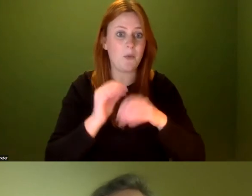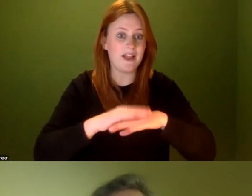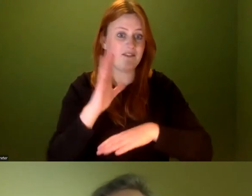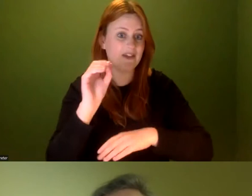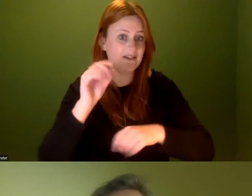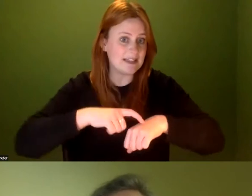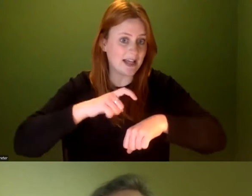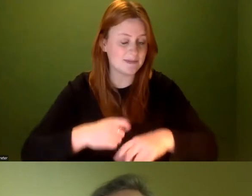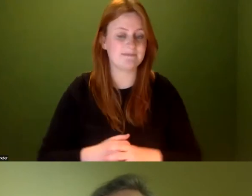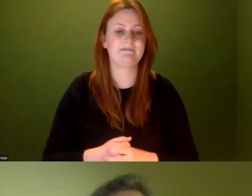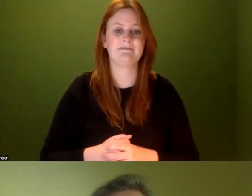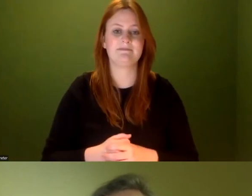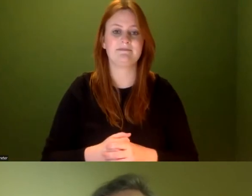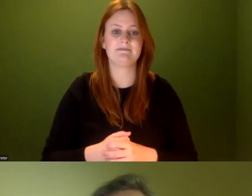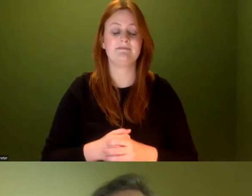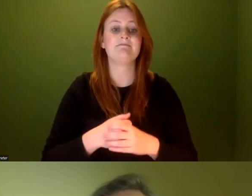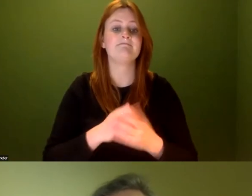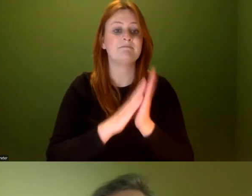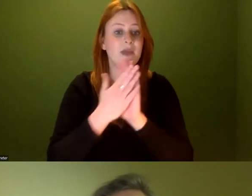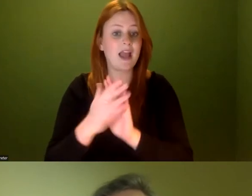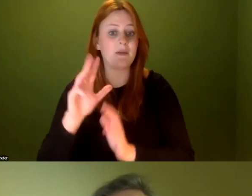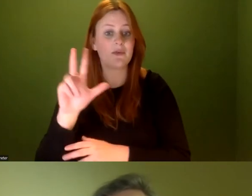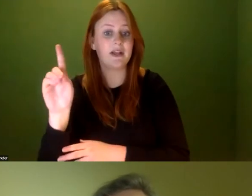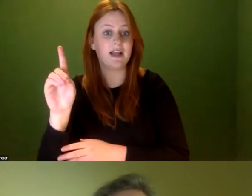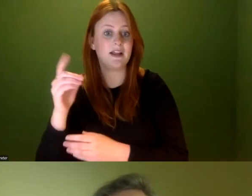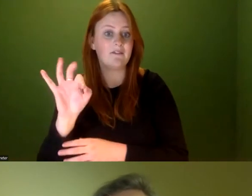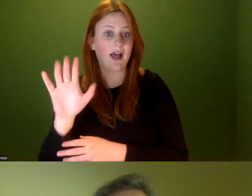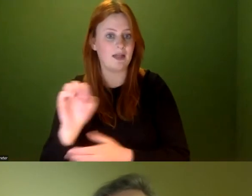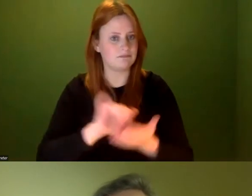to render into a 3D file, which he then printed.